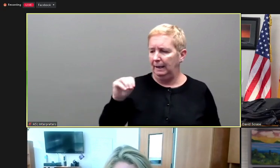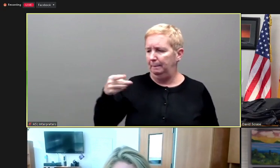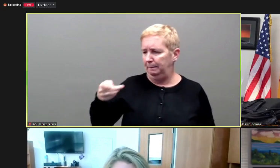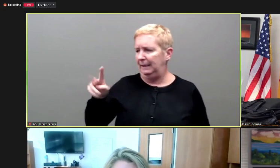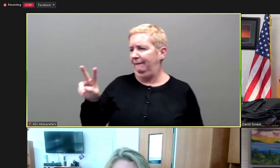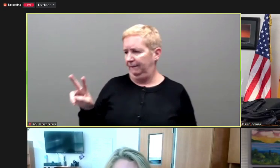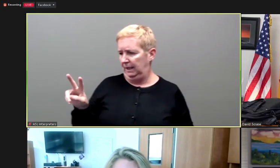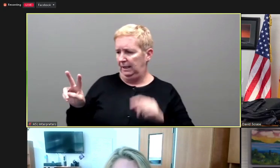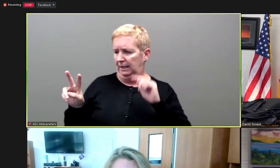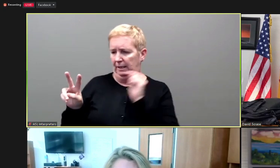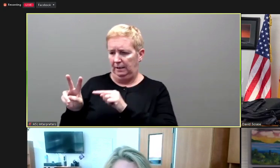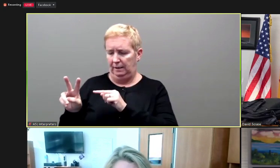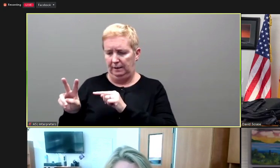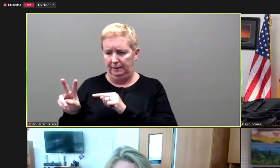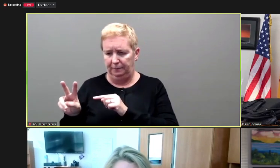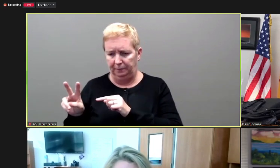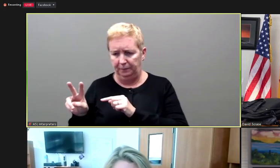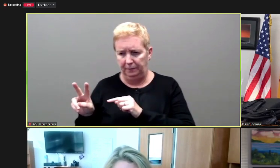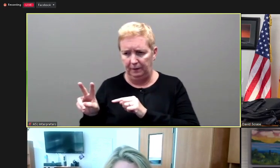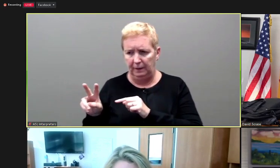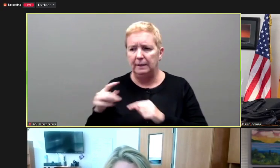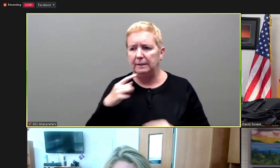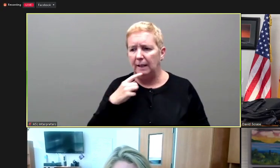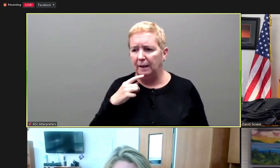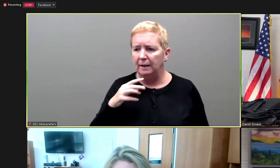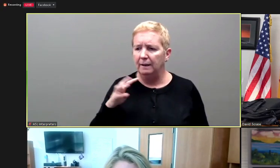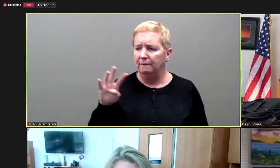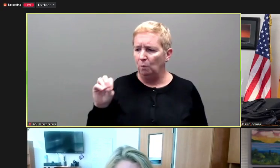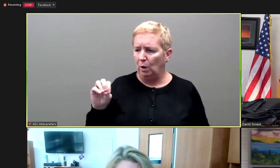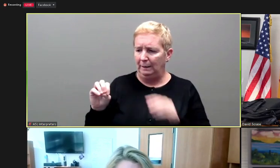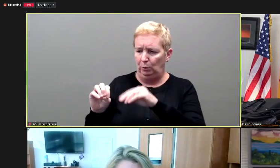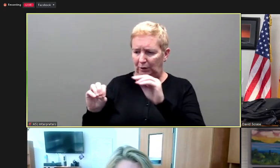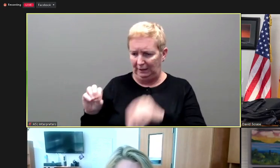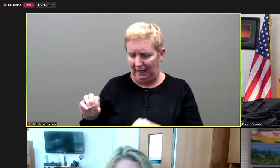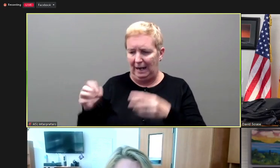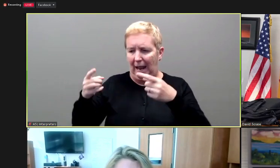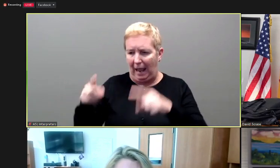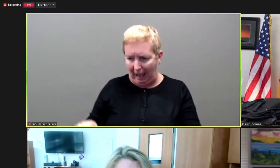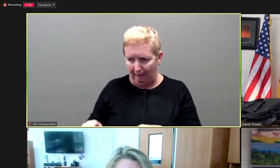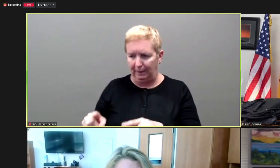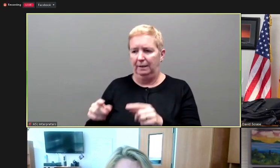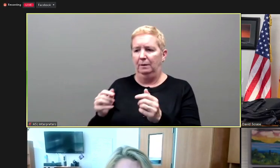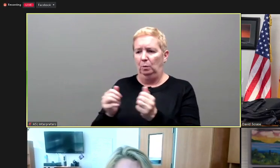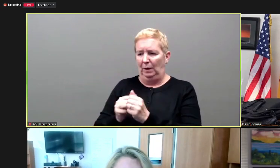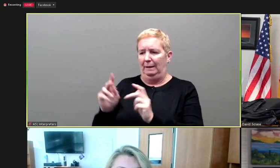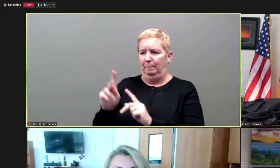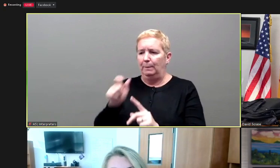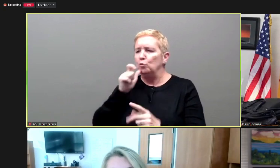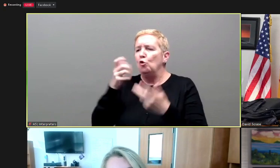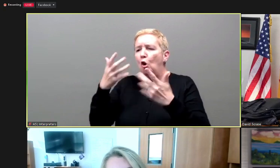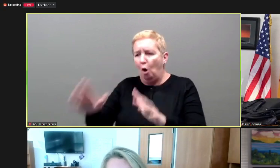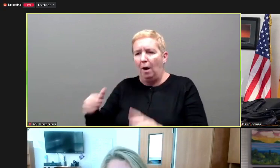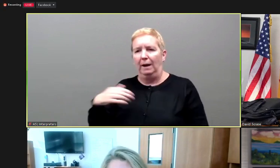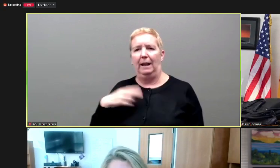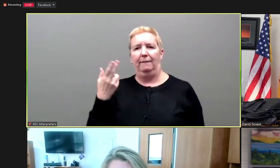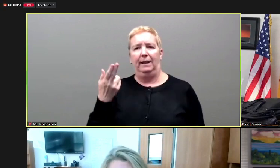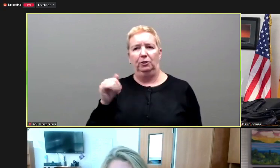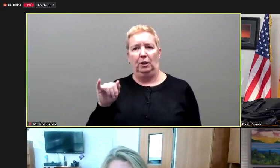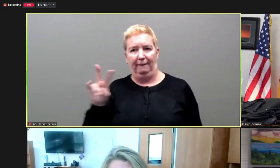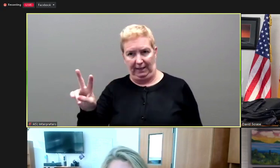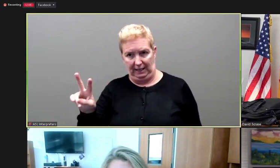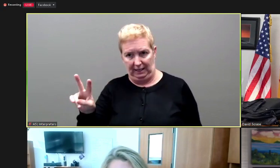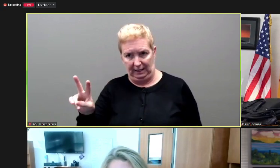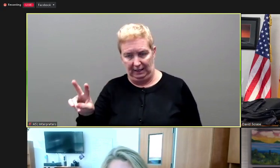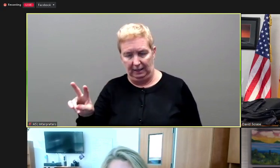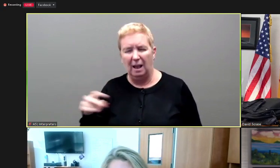cases. And they're finding that 40% had occurred in people with HIV. That had been that came from,